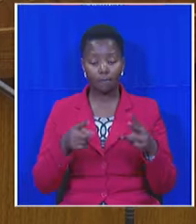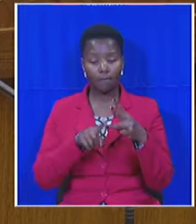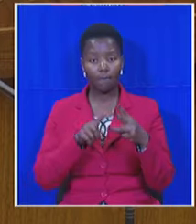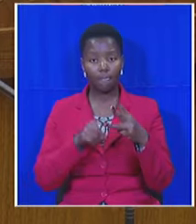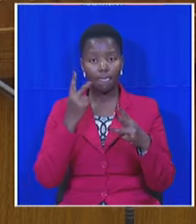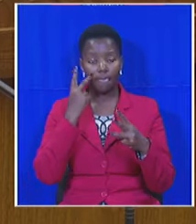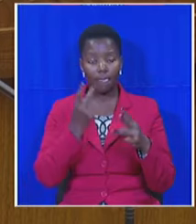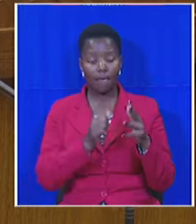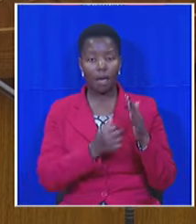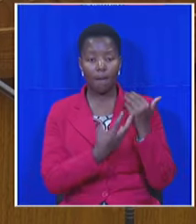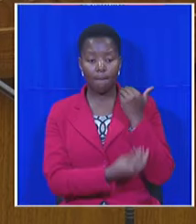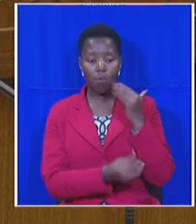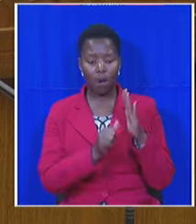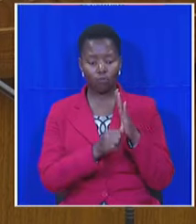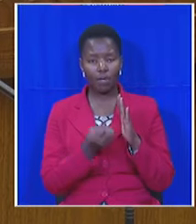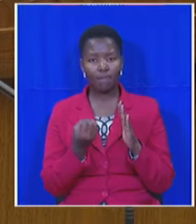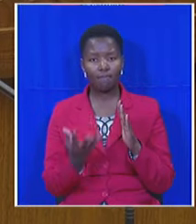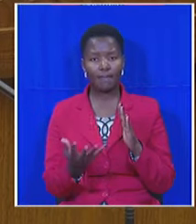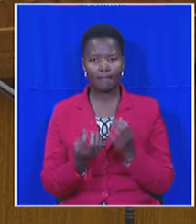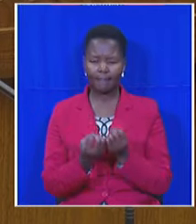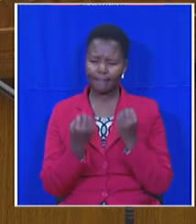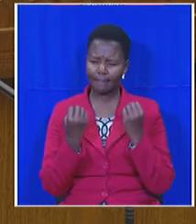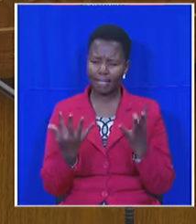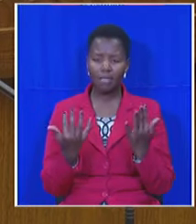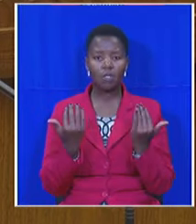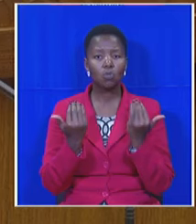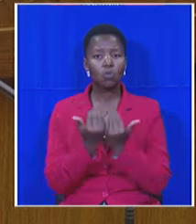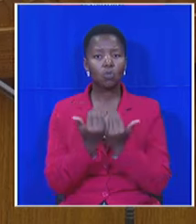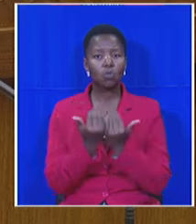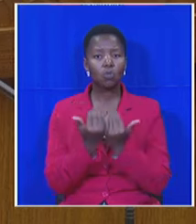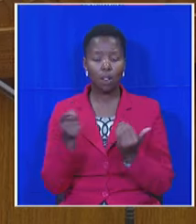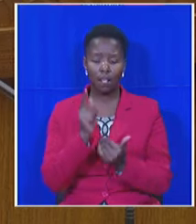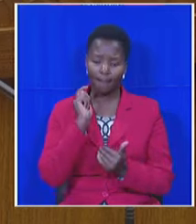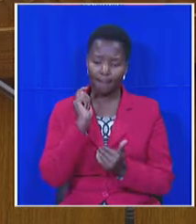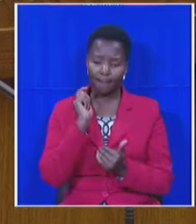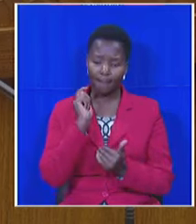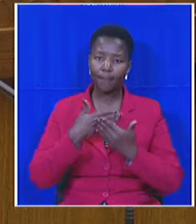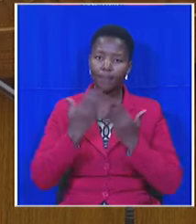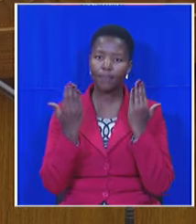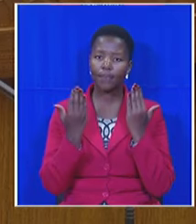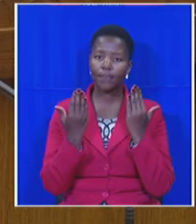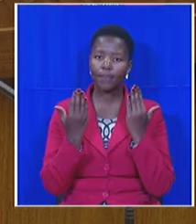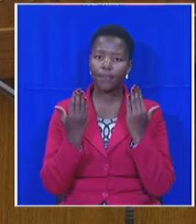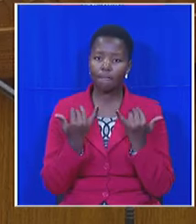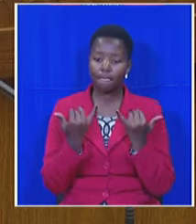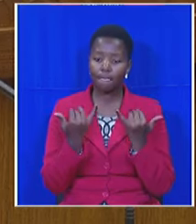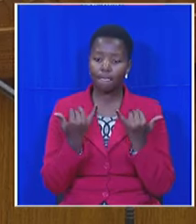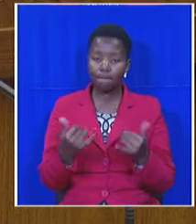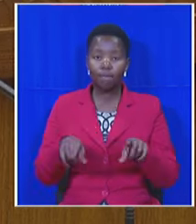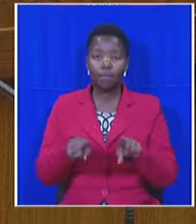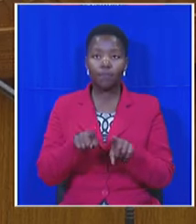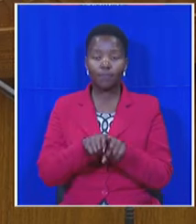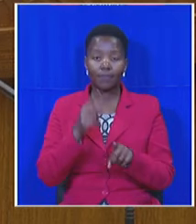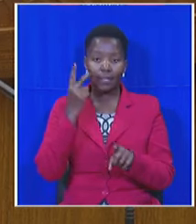poor, look at the many schools that are no-fee schools. But look at the number